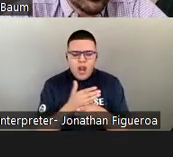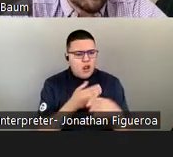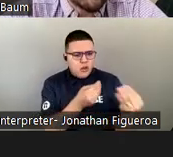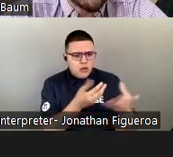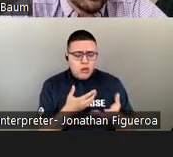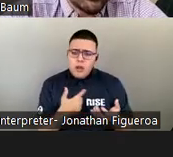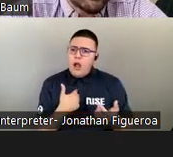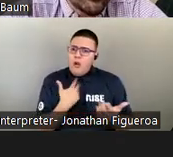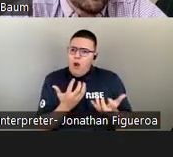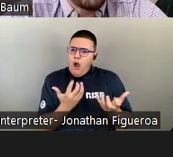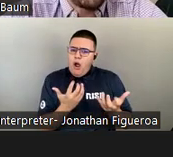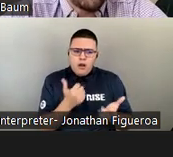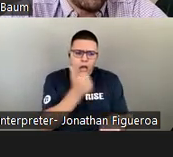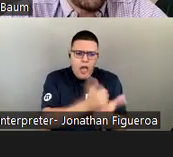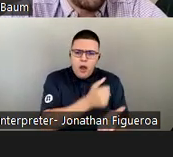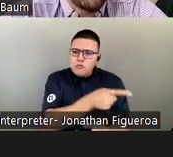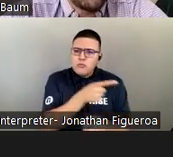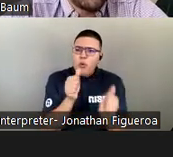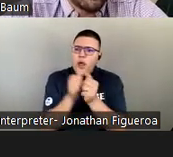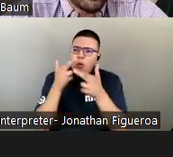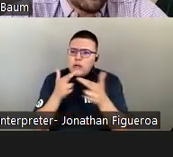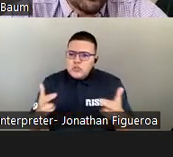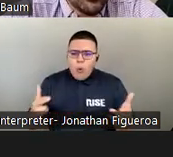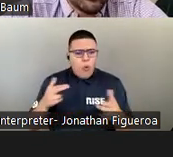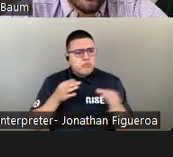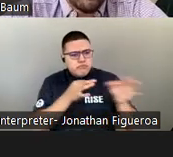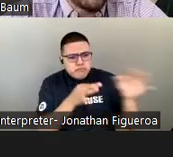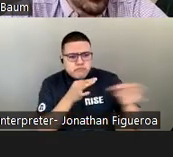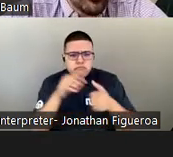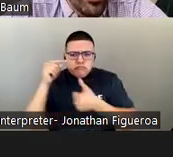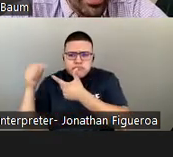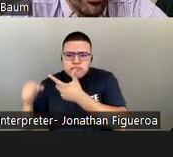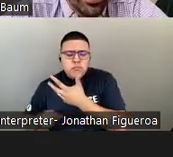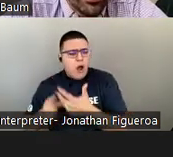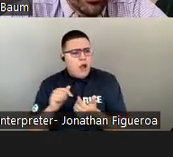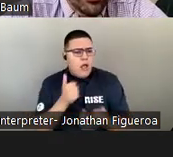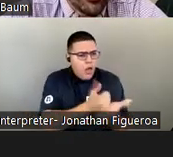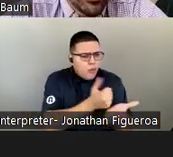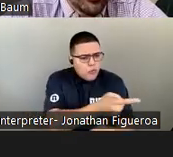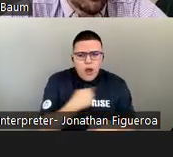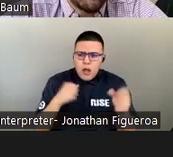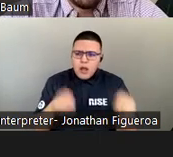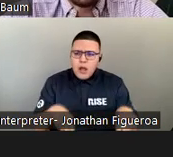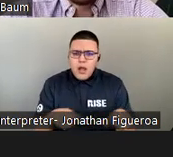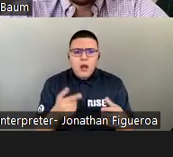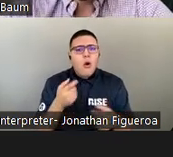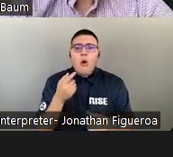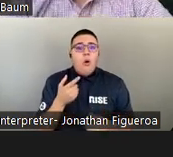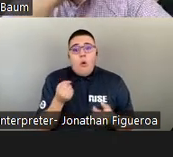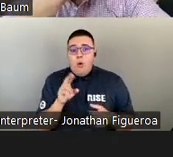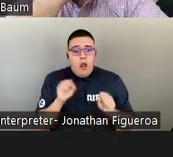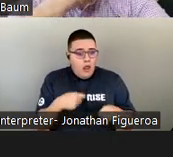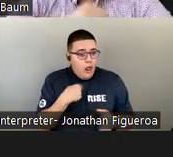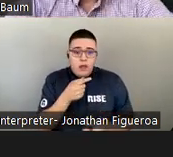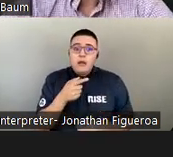some resources? Can I sit with you for a while? Can I help get you help? Okay.